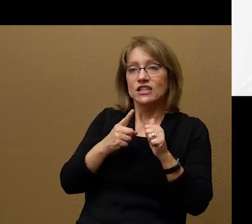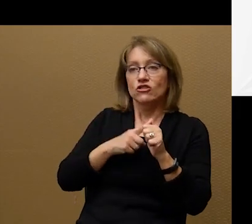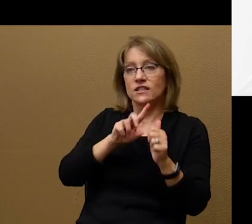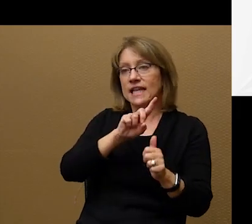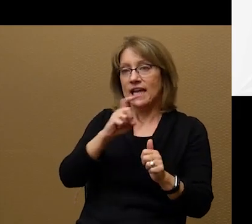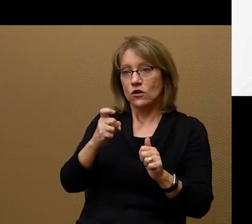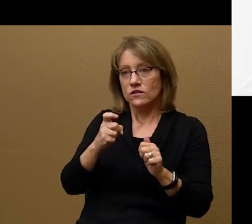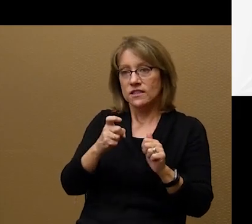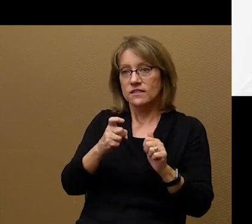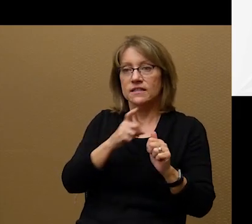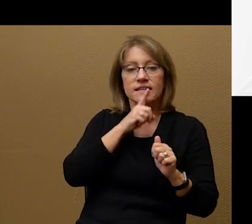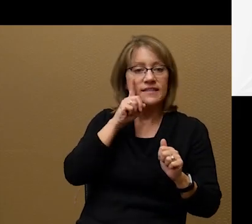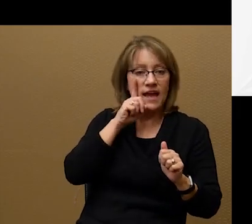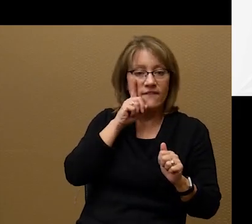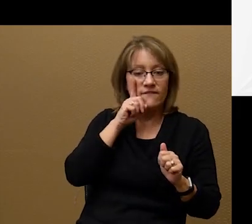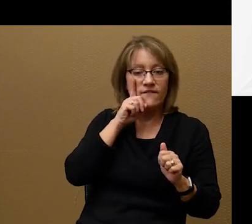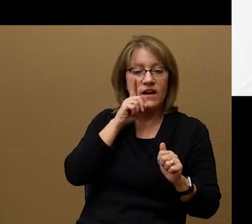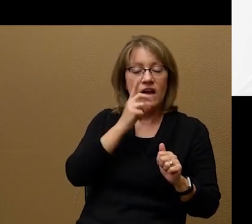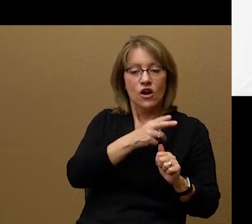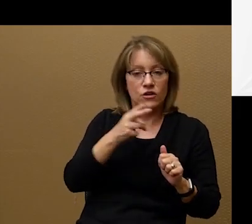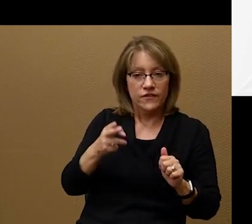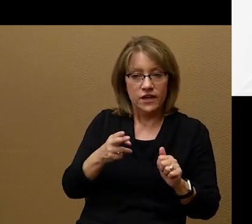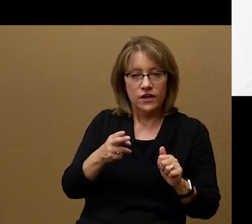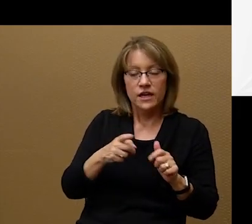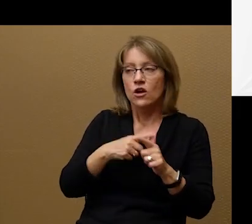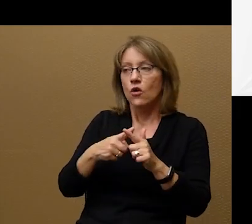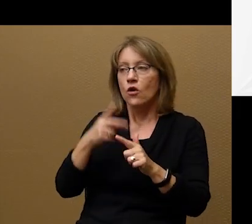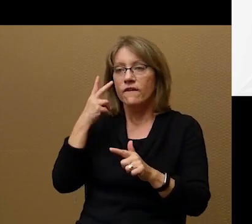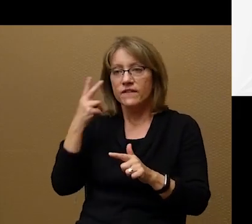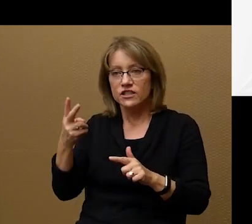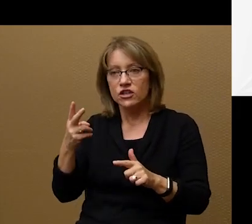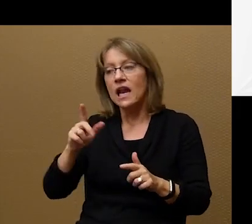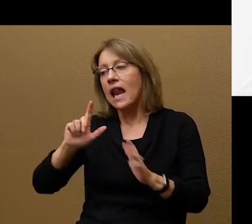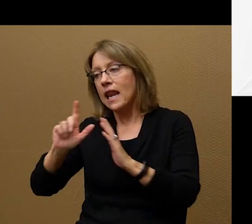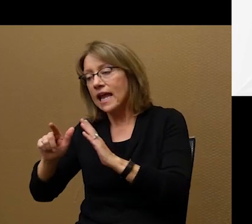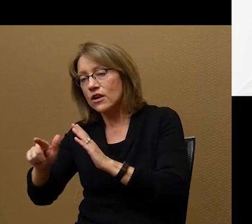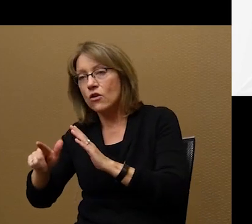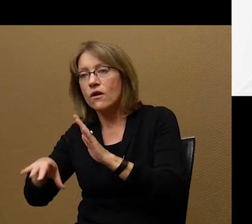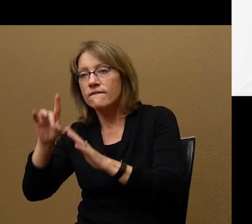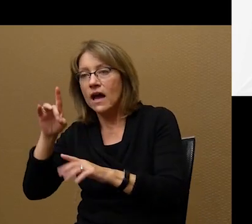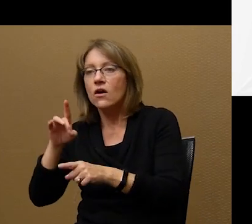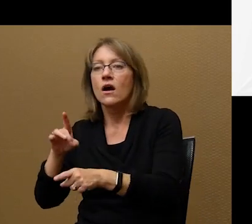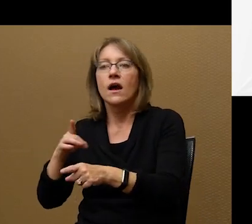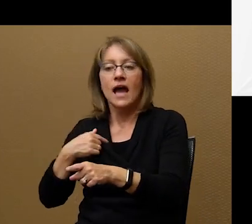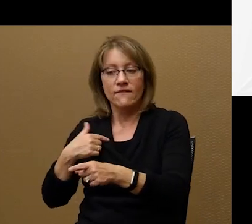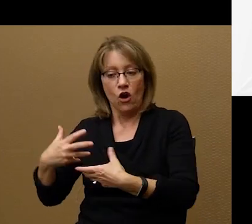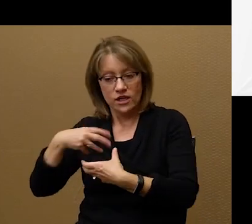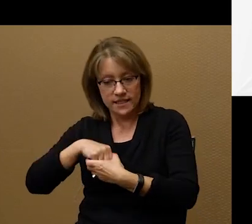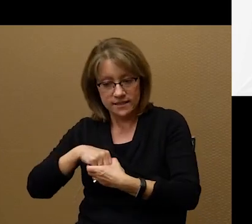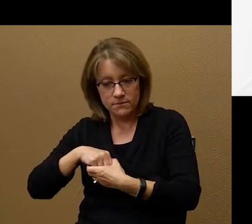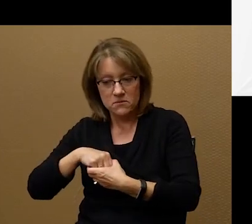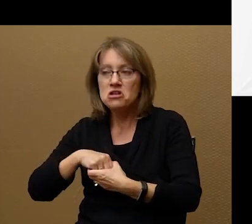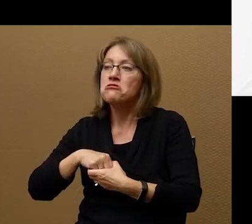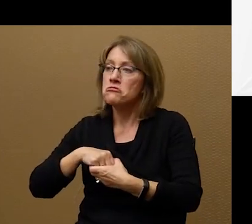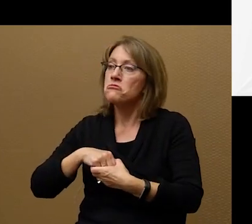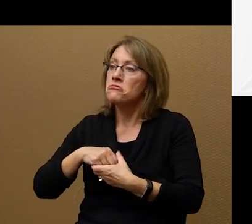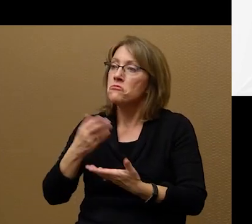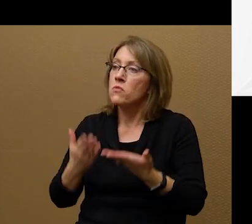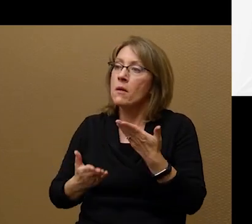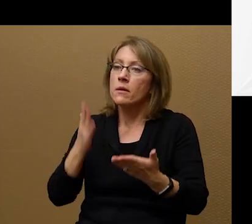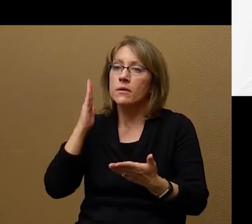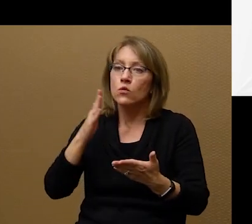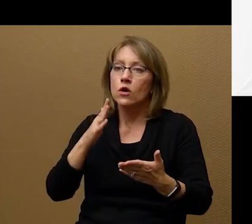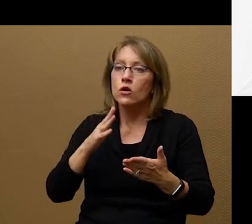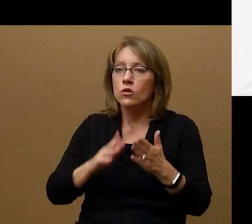well, or vision, and is later found to have autism, they'll most likely still be educated through